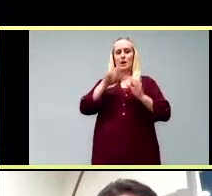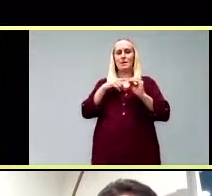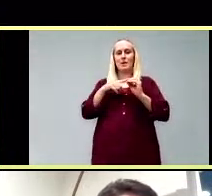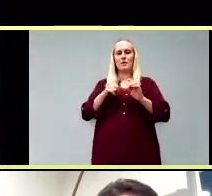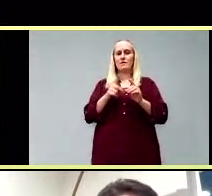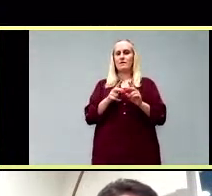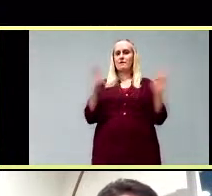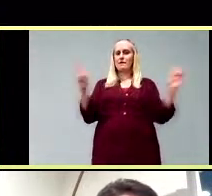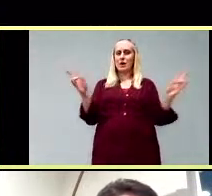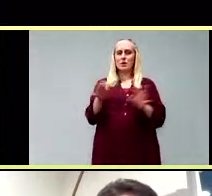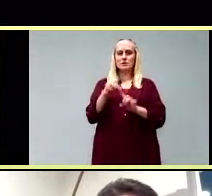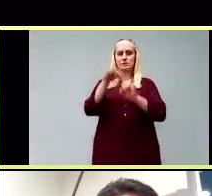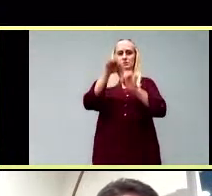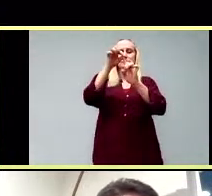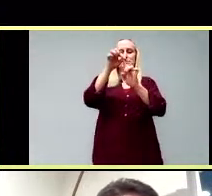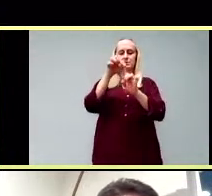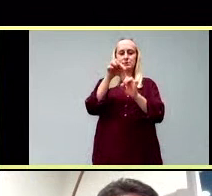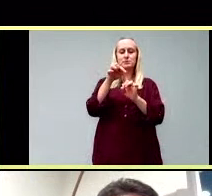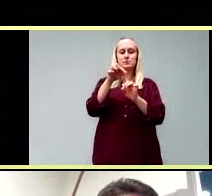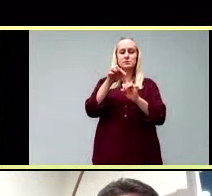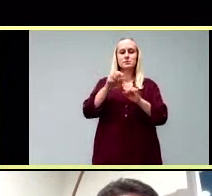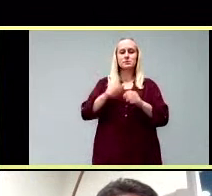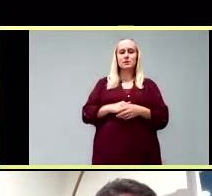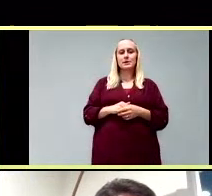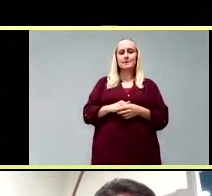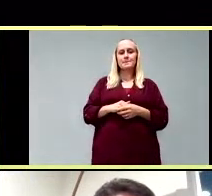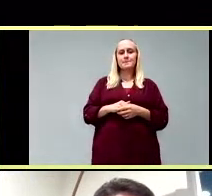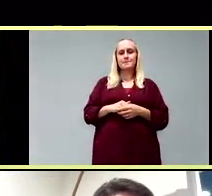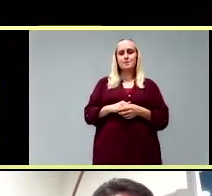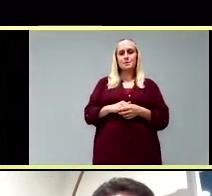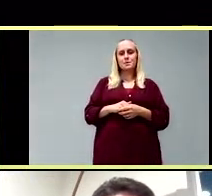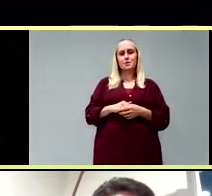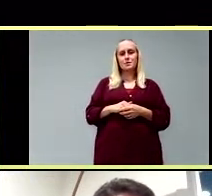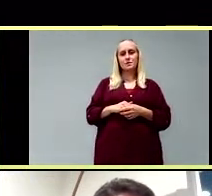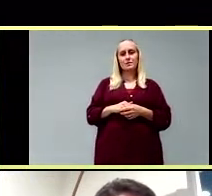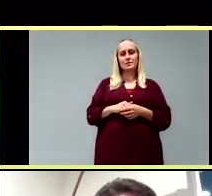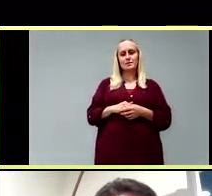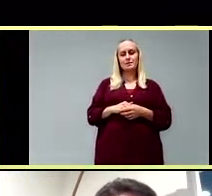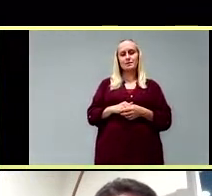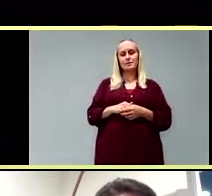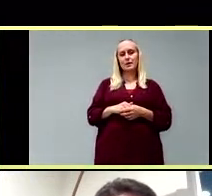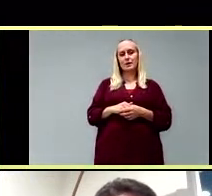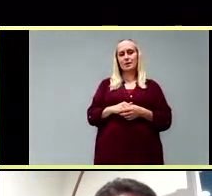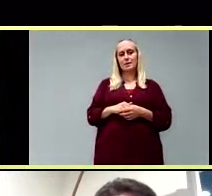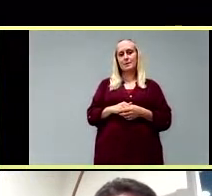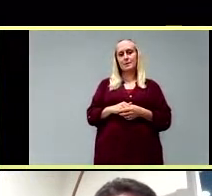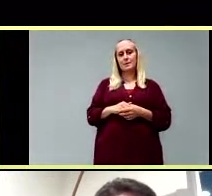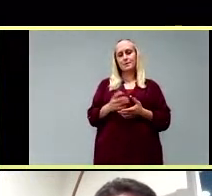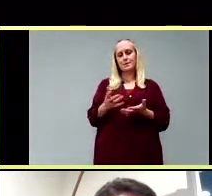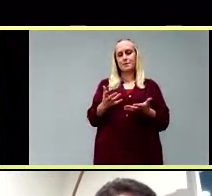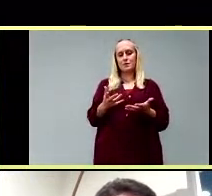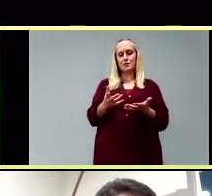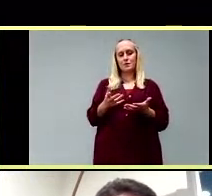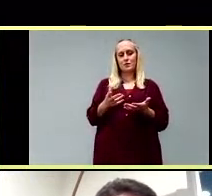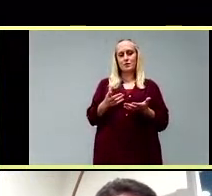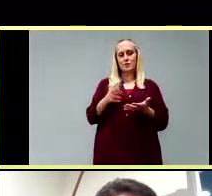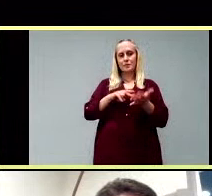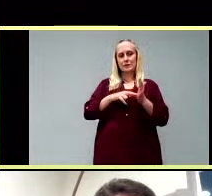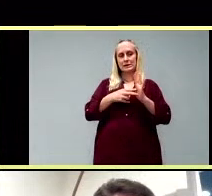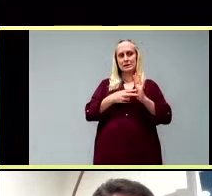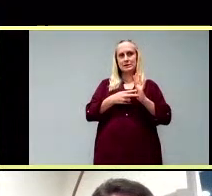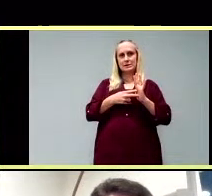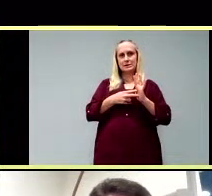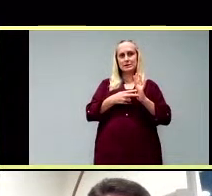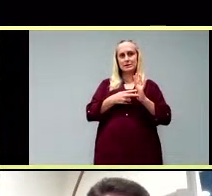and absolutely unique and kind of one of a kind in terms of delivering